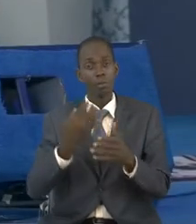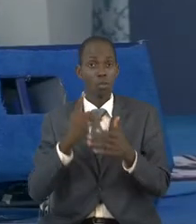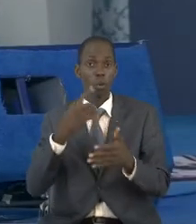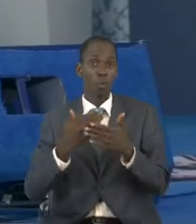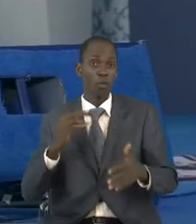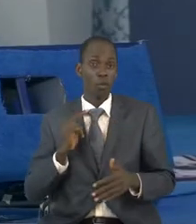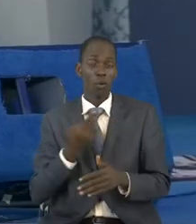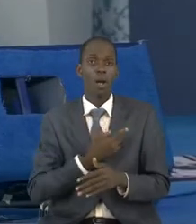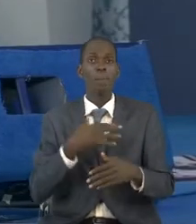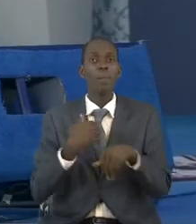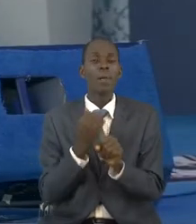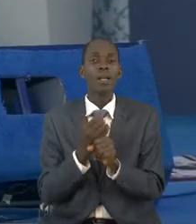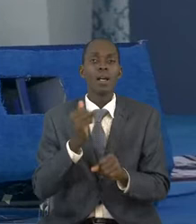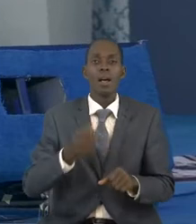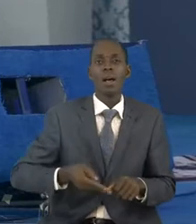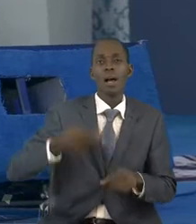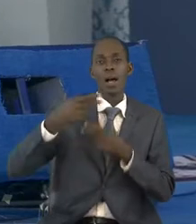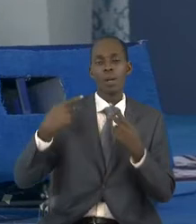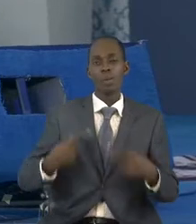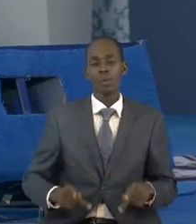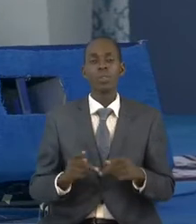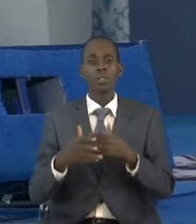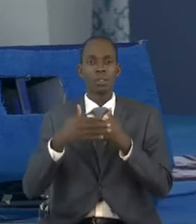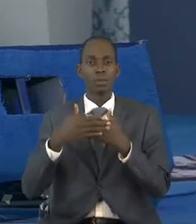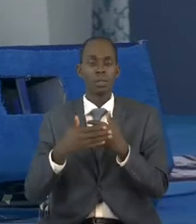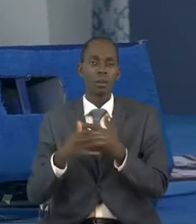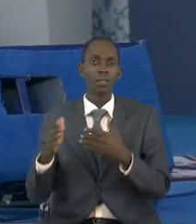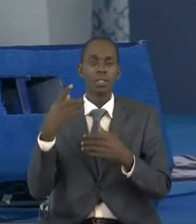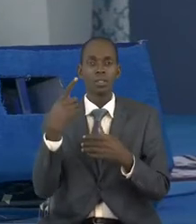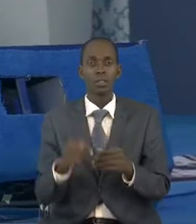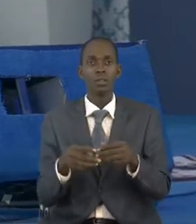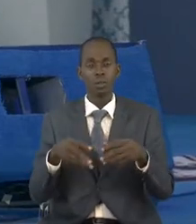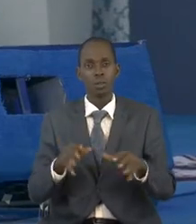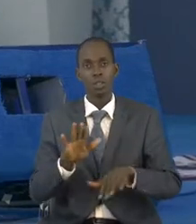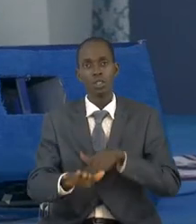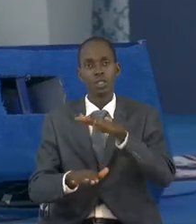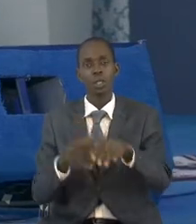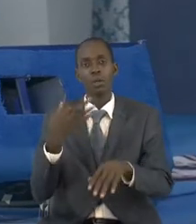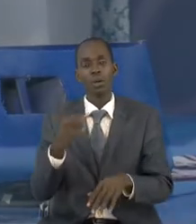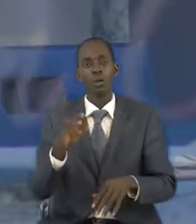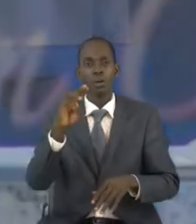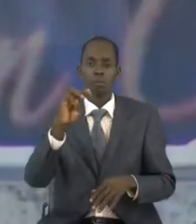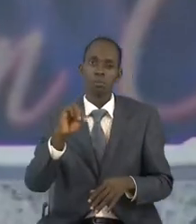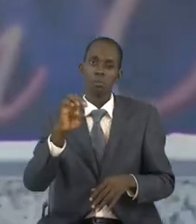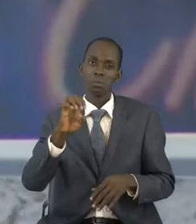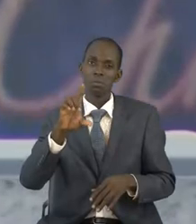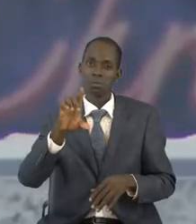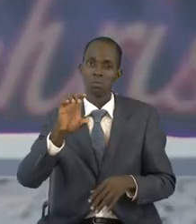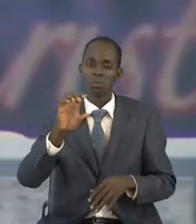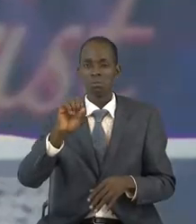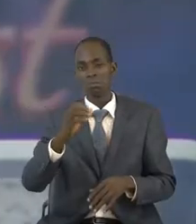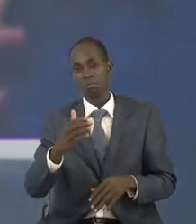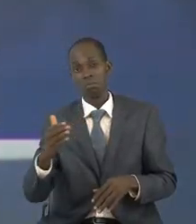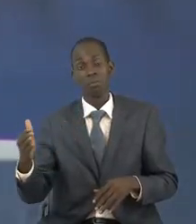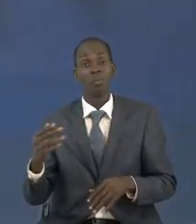forever after the order of Melchizedek. That's how we follow after him. How do we do that? We do it